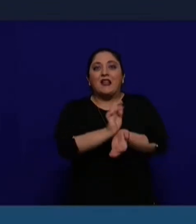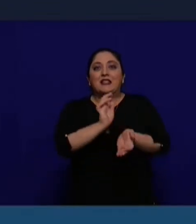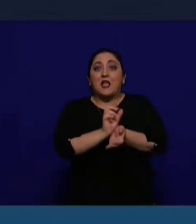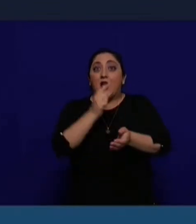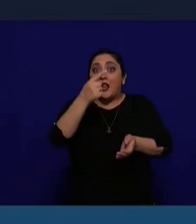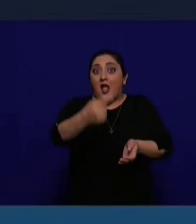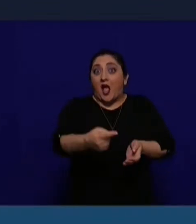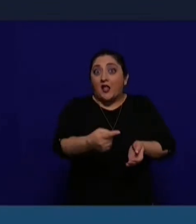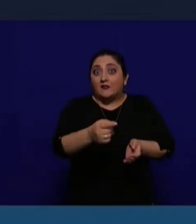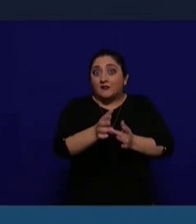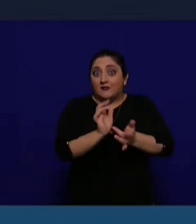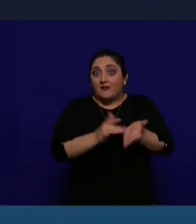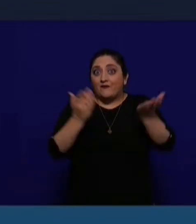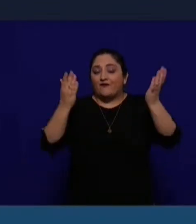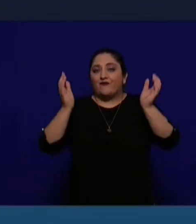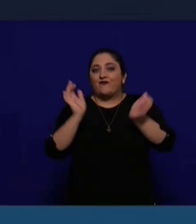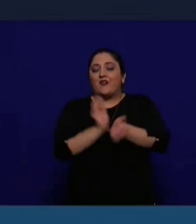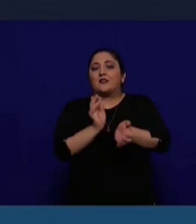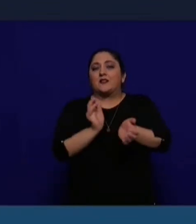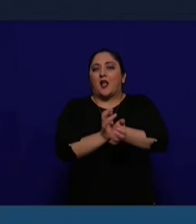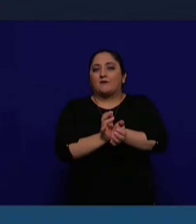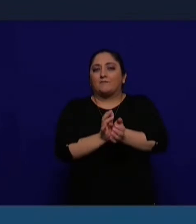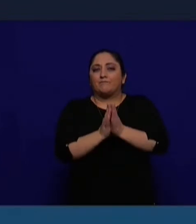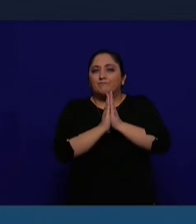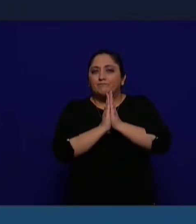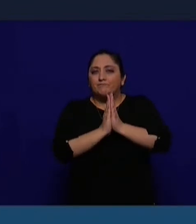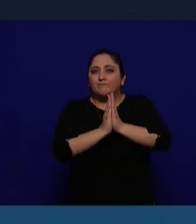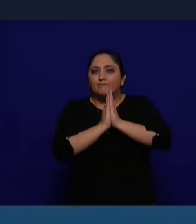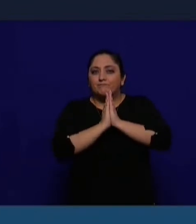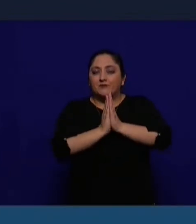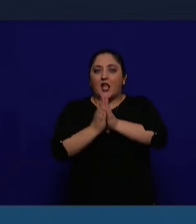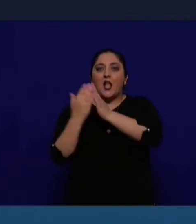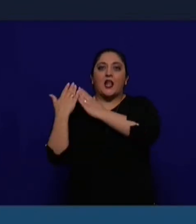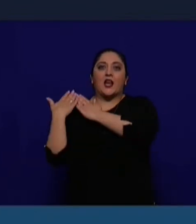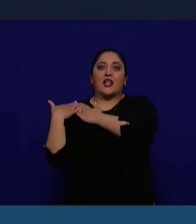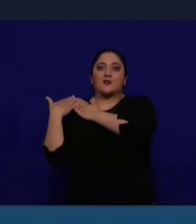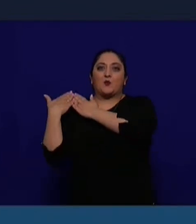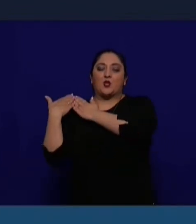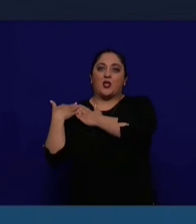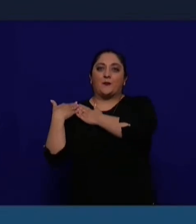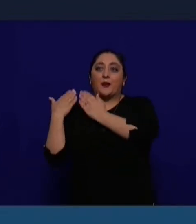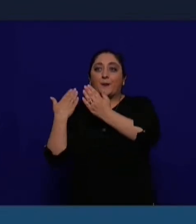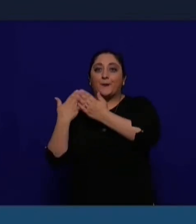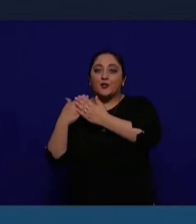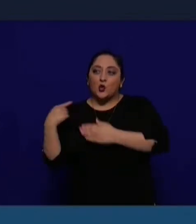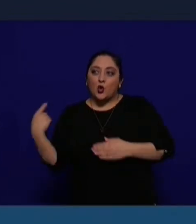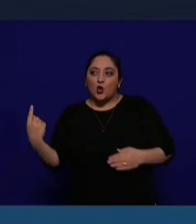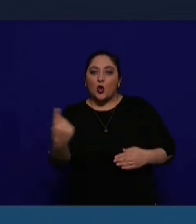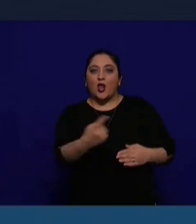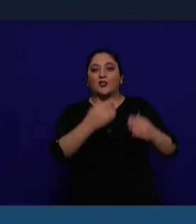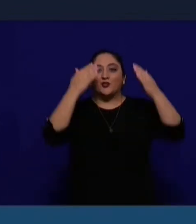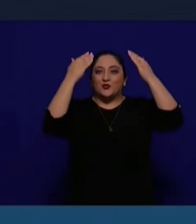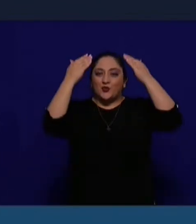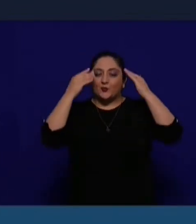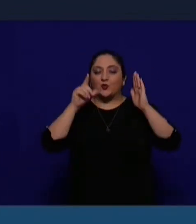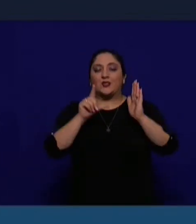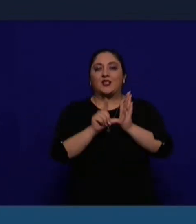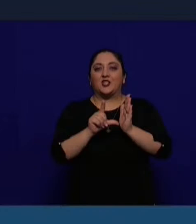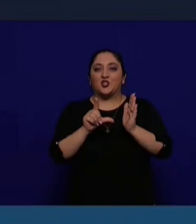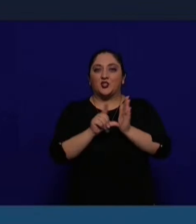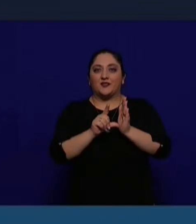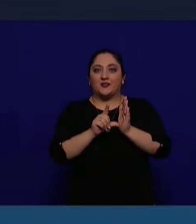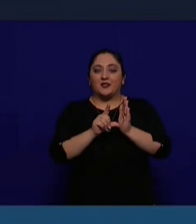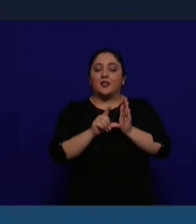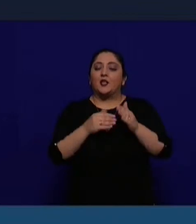huwa importanti nappellalkom ejjew nkunu responsabbli biex kulħadd ikompli segwi l-miżuri li hemm